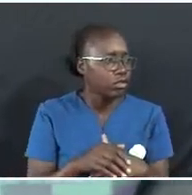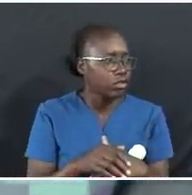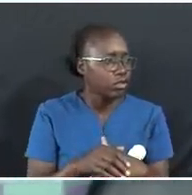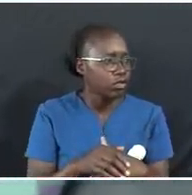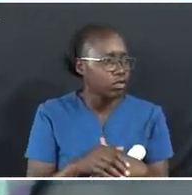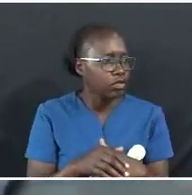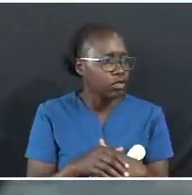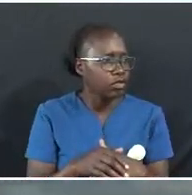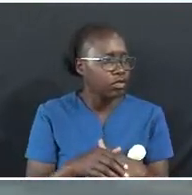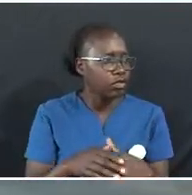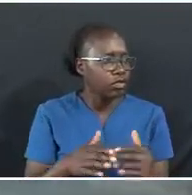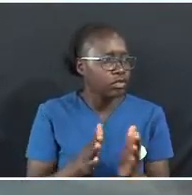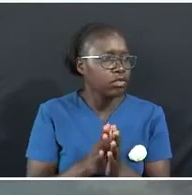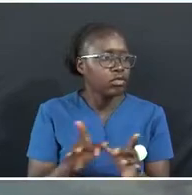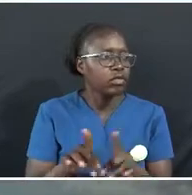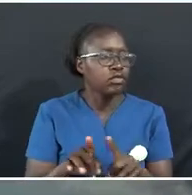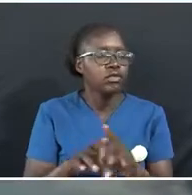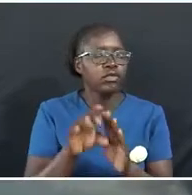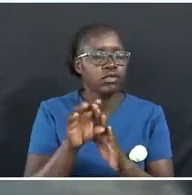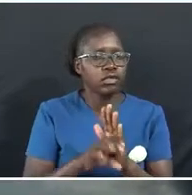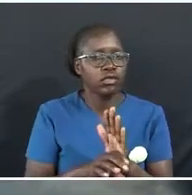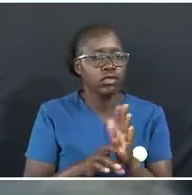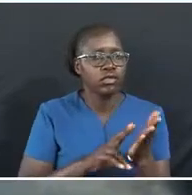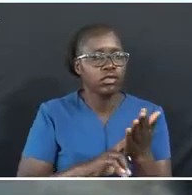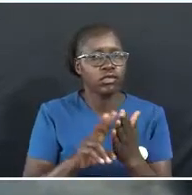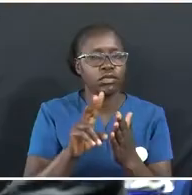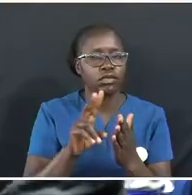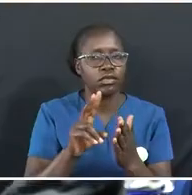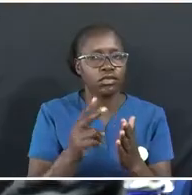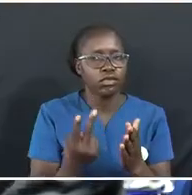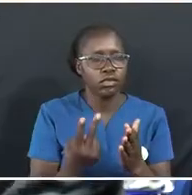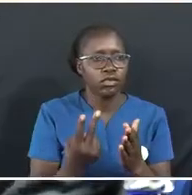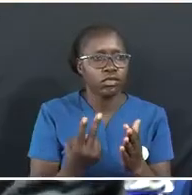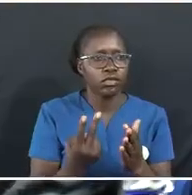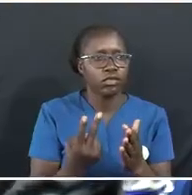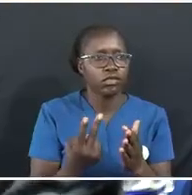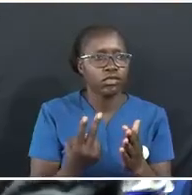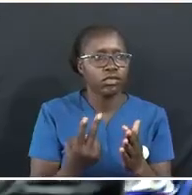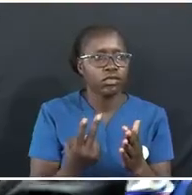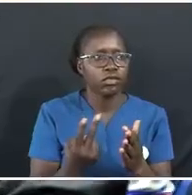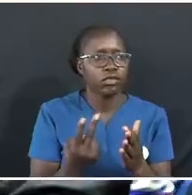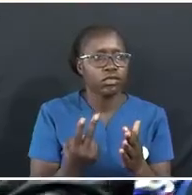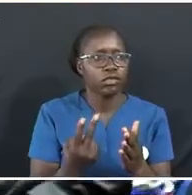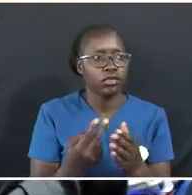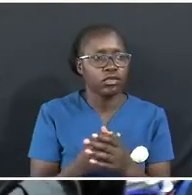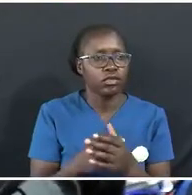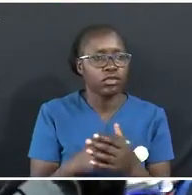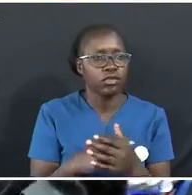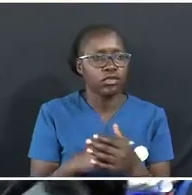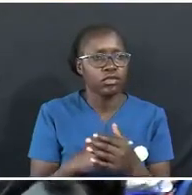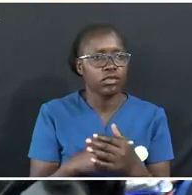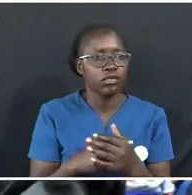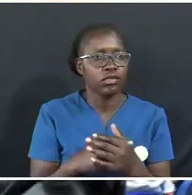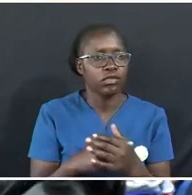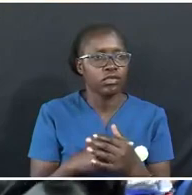brother, in that same chapter, just read verse 1 and 2, there's something I want to introduce here.